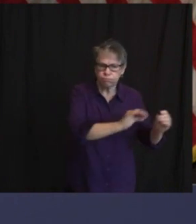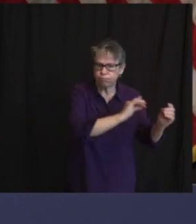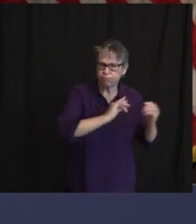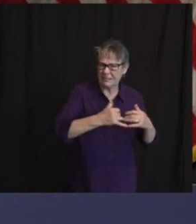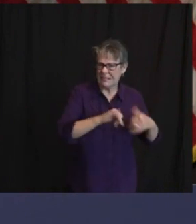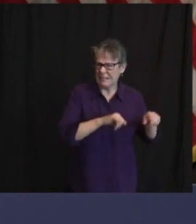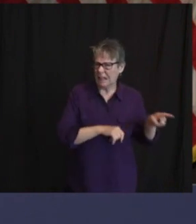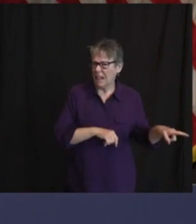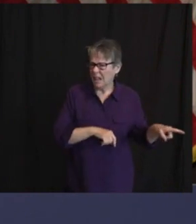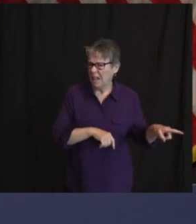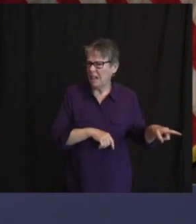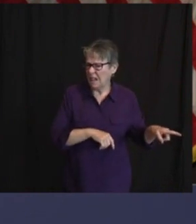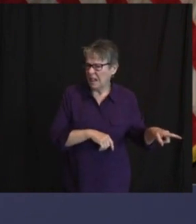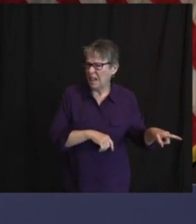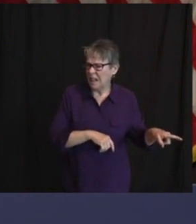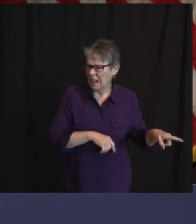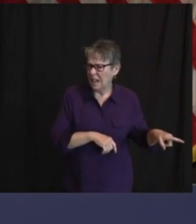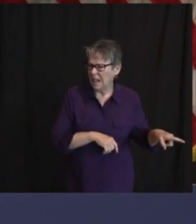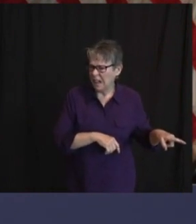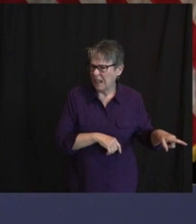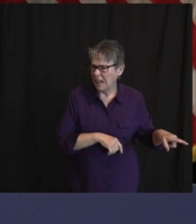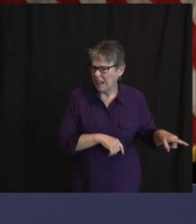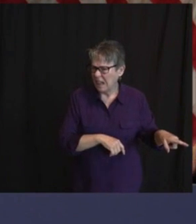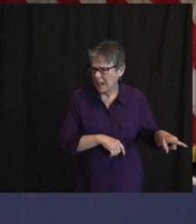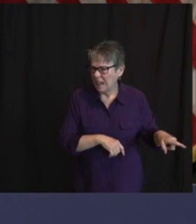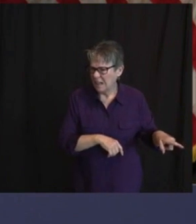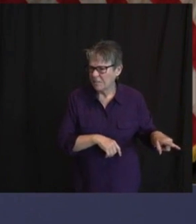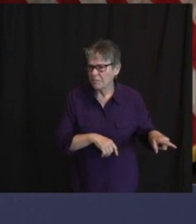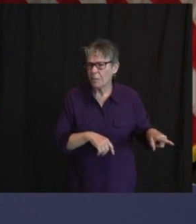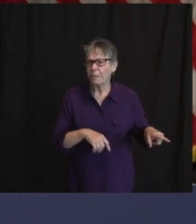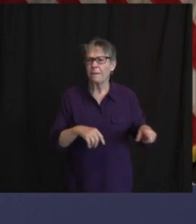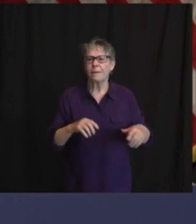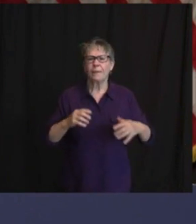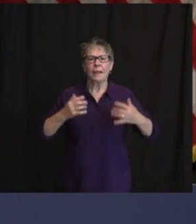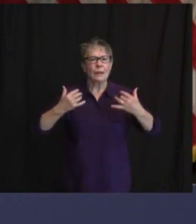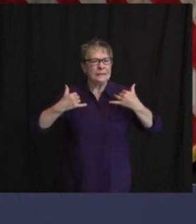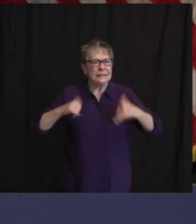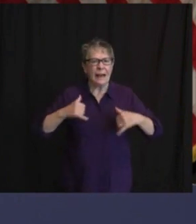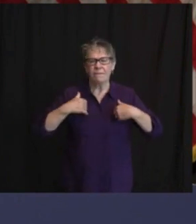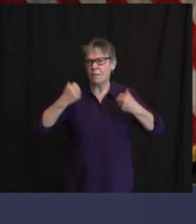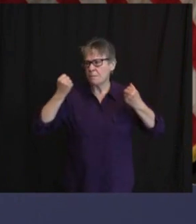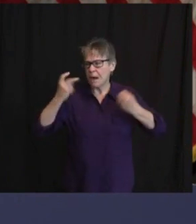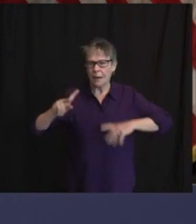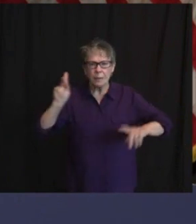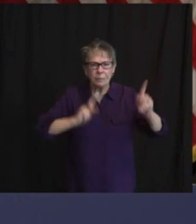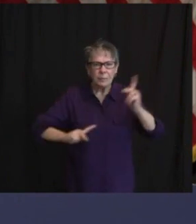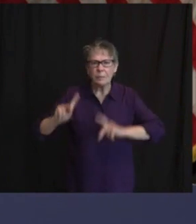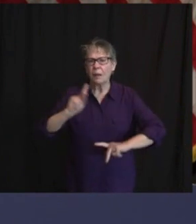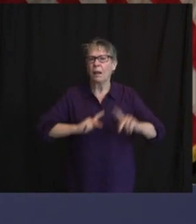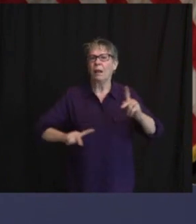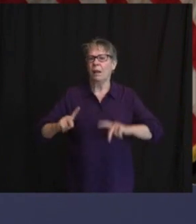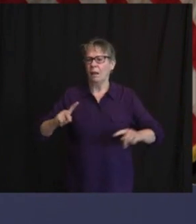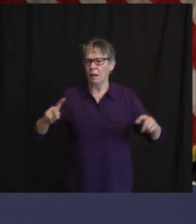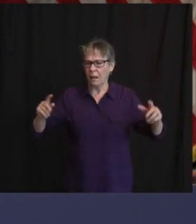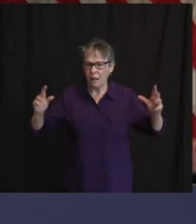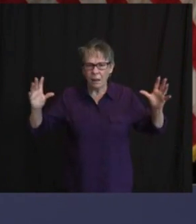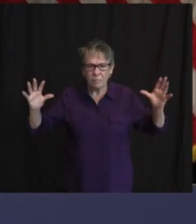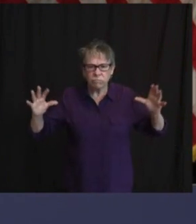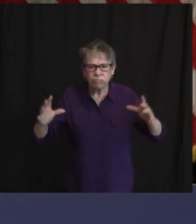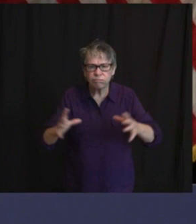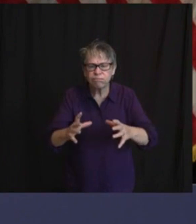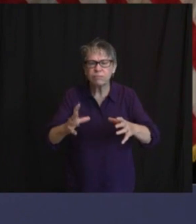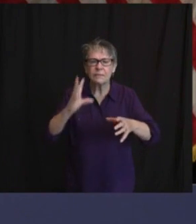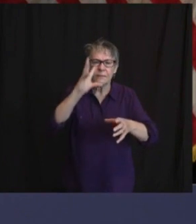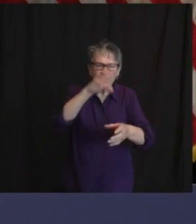in Human Services. It's the entirety, our team in the front office. So I don't want to say it doesn't exist,